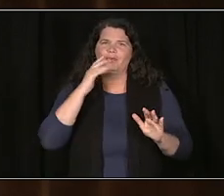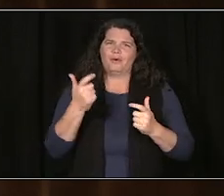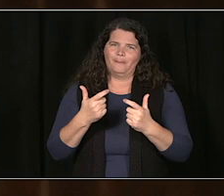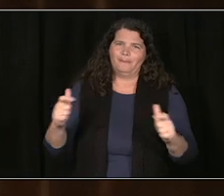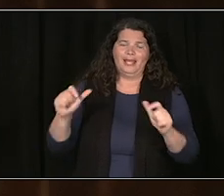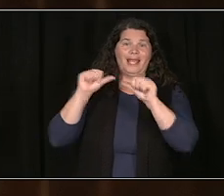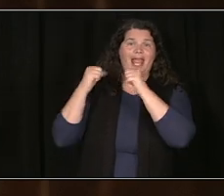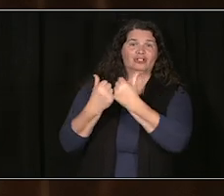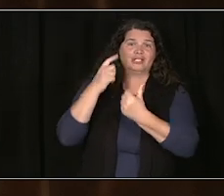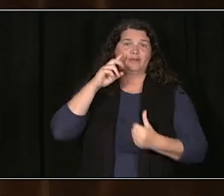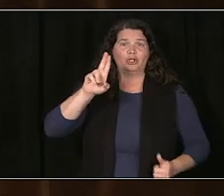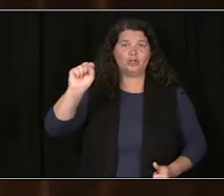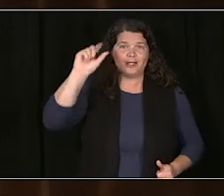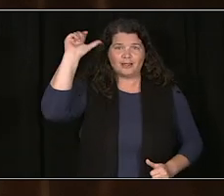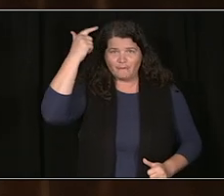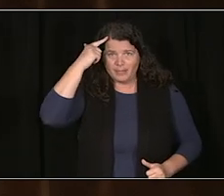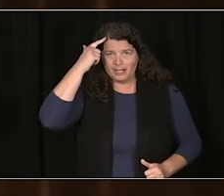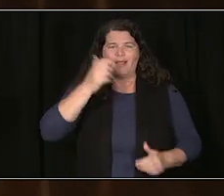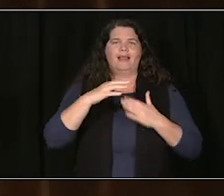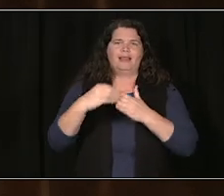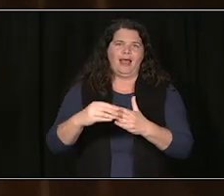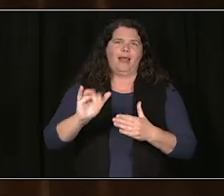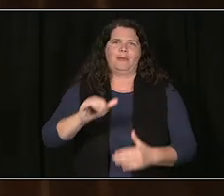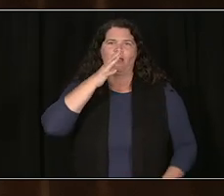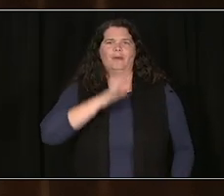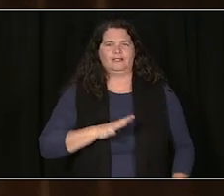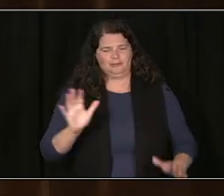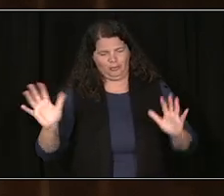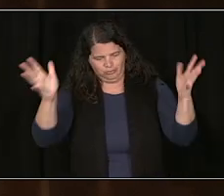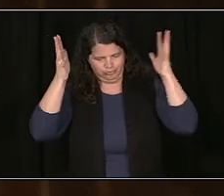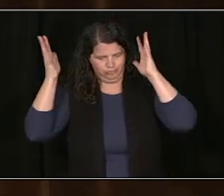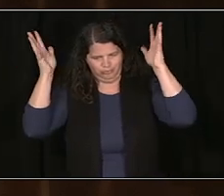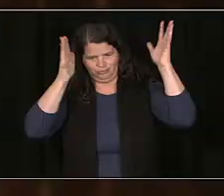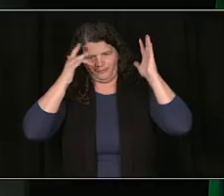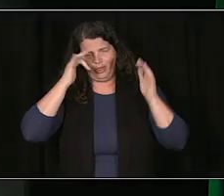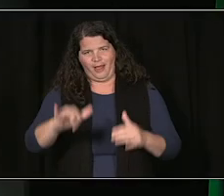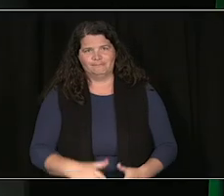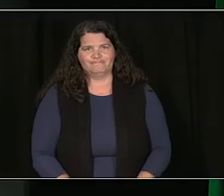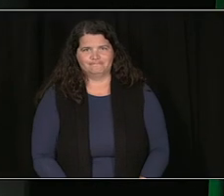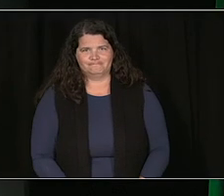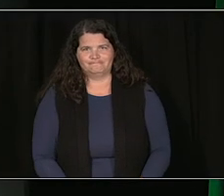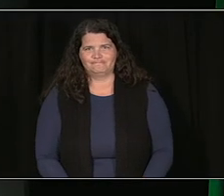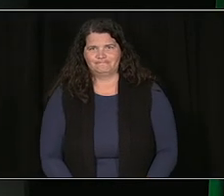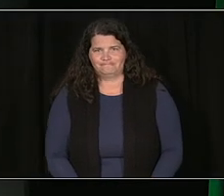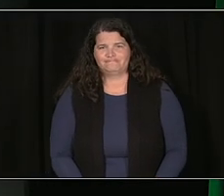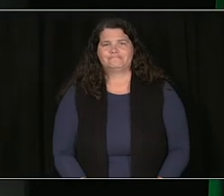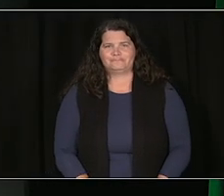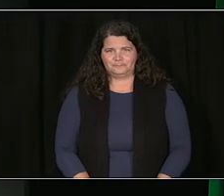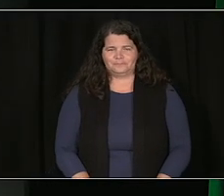U.S. government that are headed by women today. So a round of applause for that, everyone. Thank you.